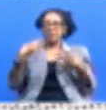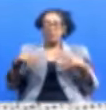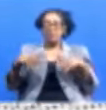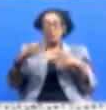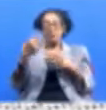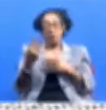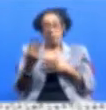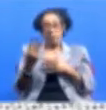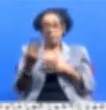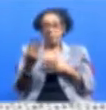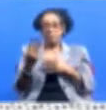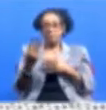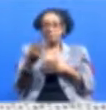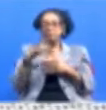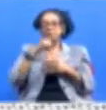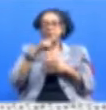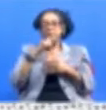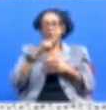pamile. Iyo kichana